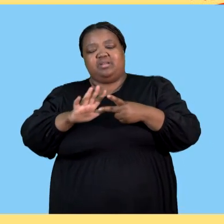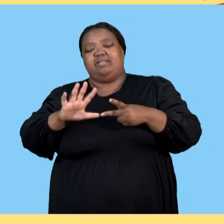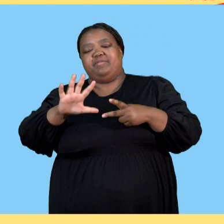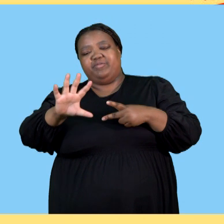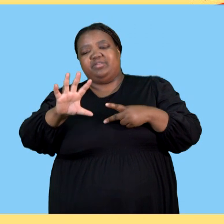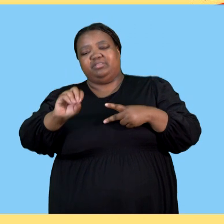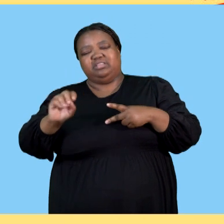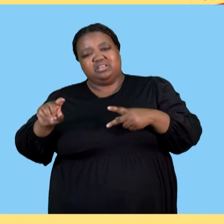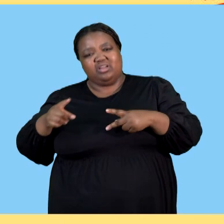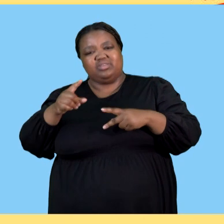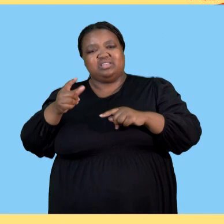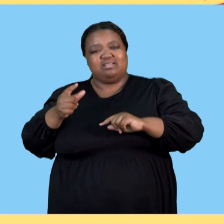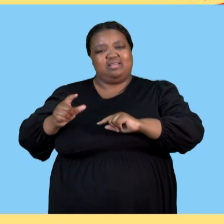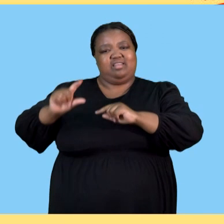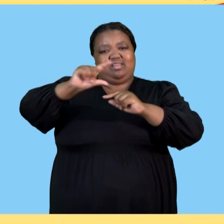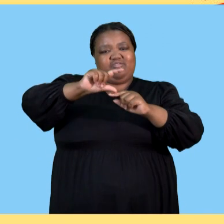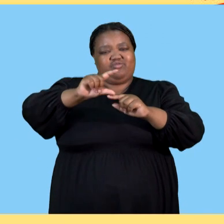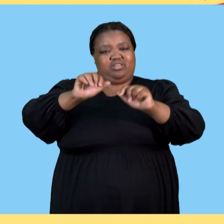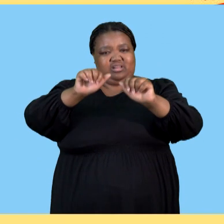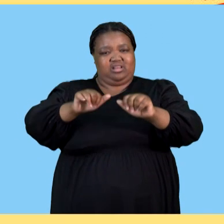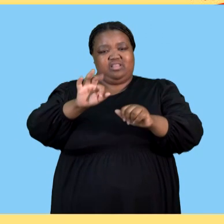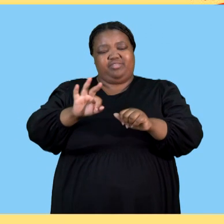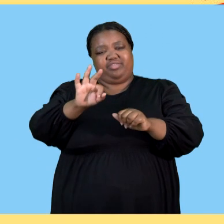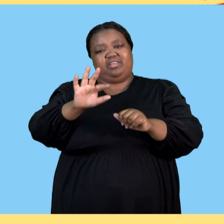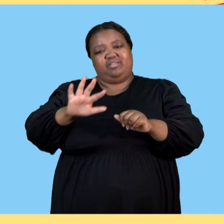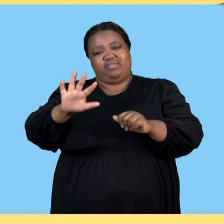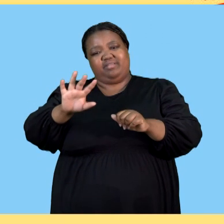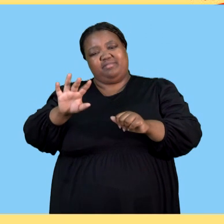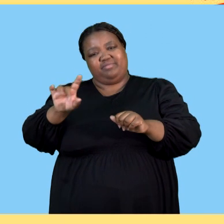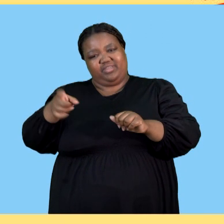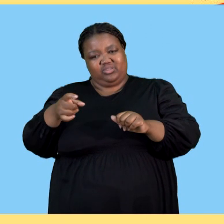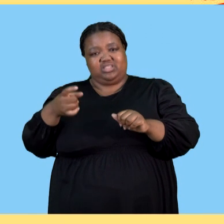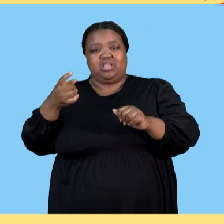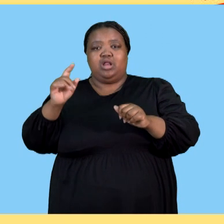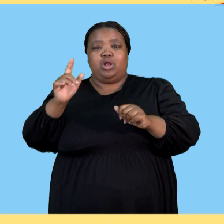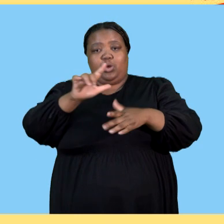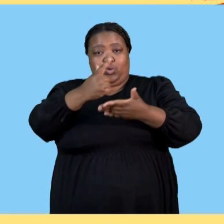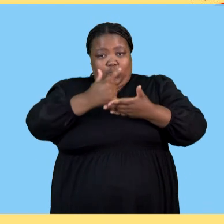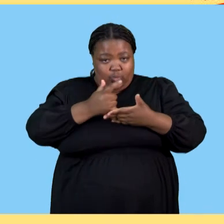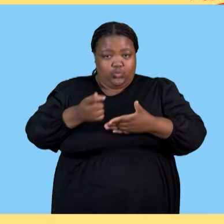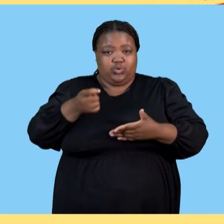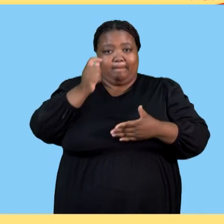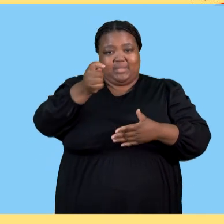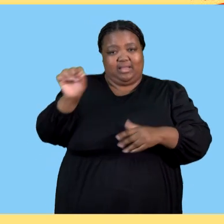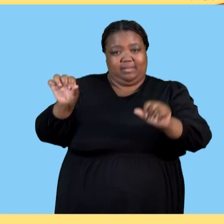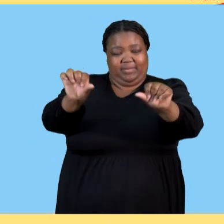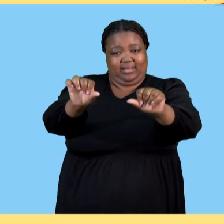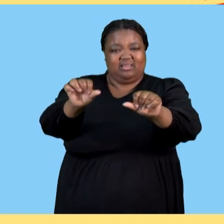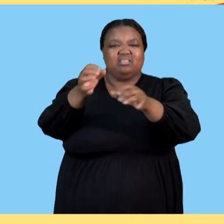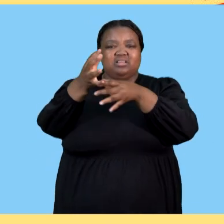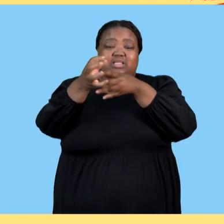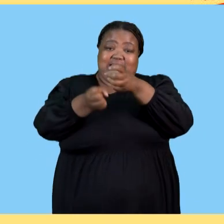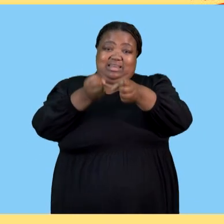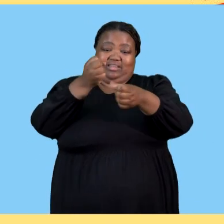amounts, 50,000, which is interest, plus 35,000, which is the loan repayment. So they're telling